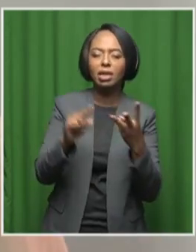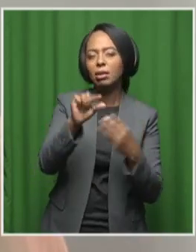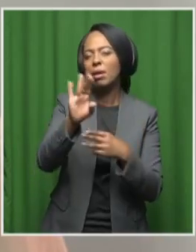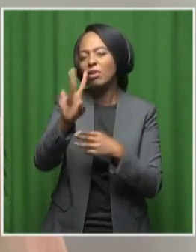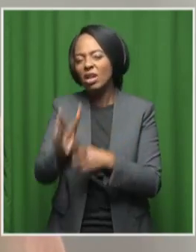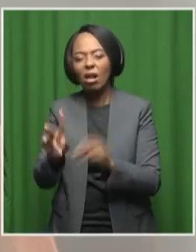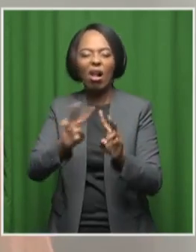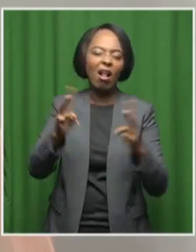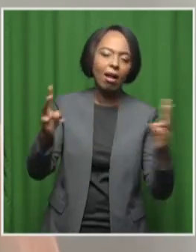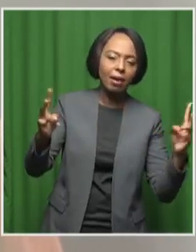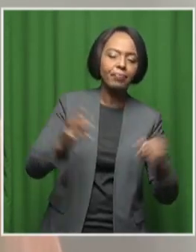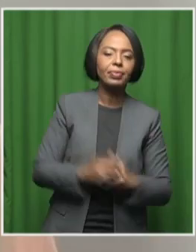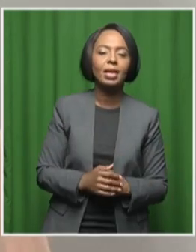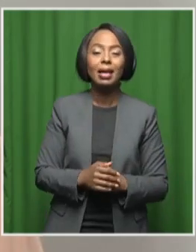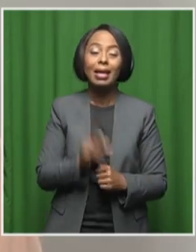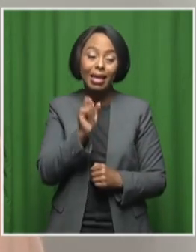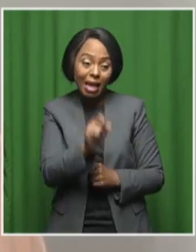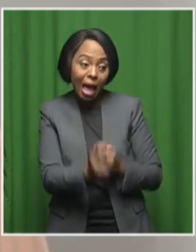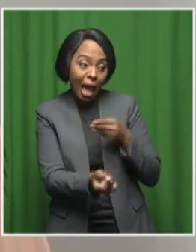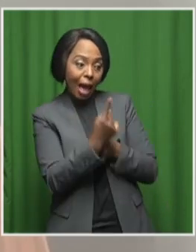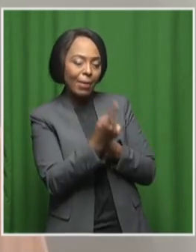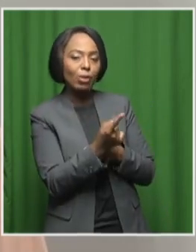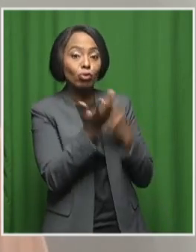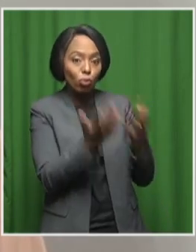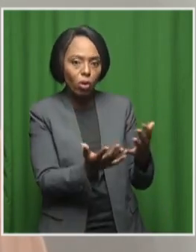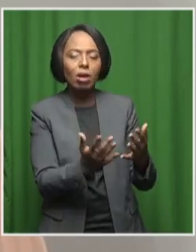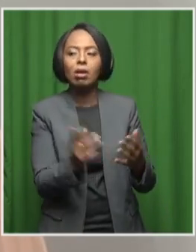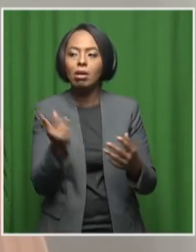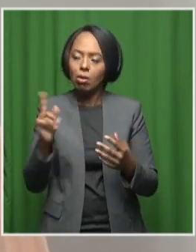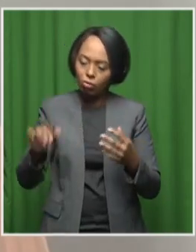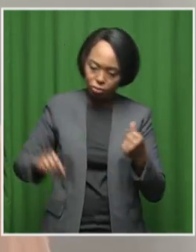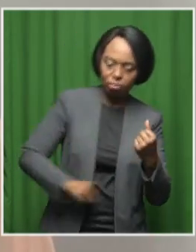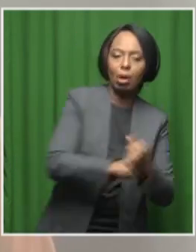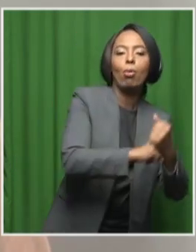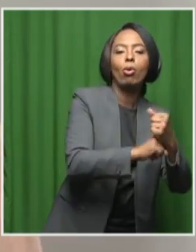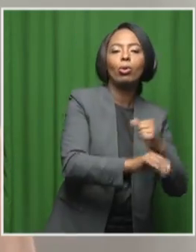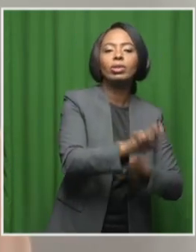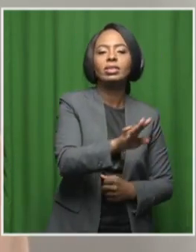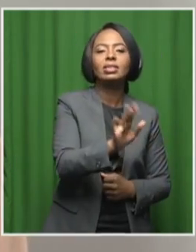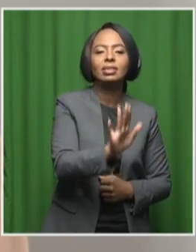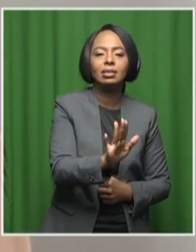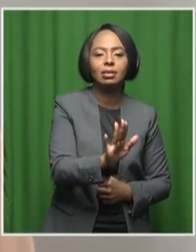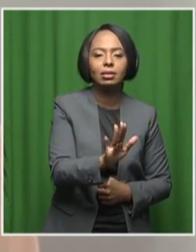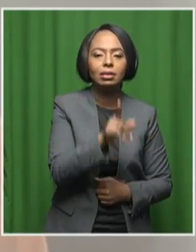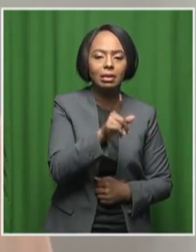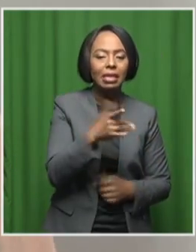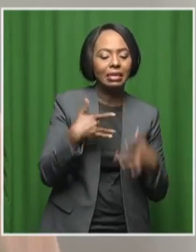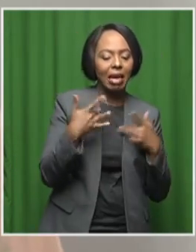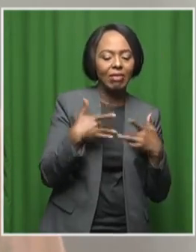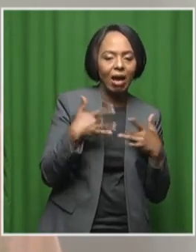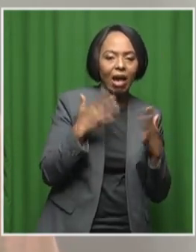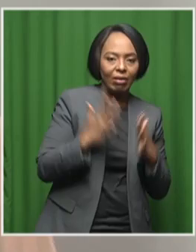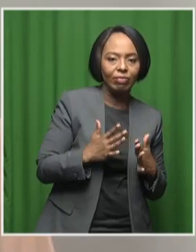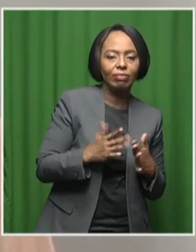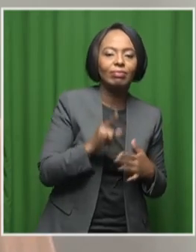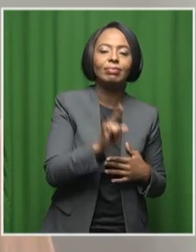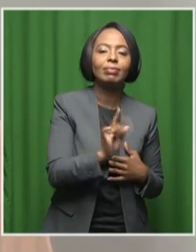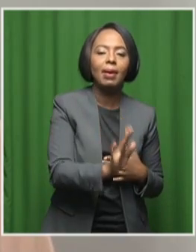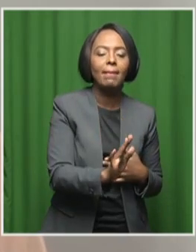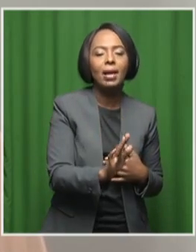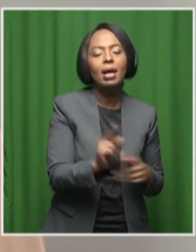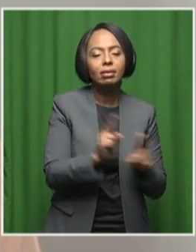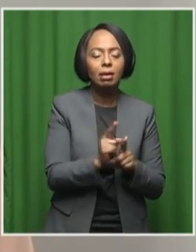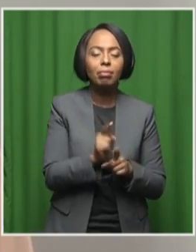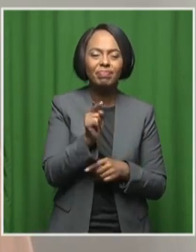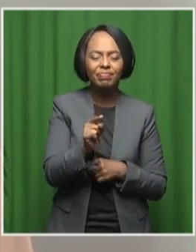them throughout their journey from being victims to becoming survivors. And ultimately, it's